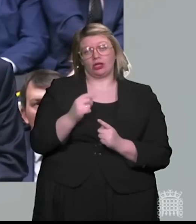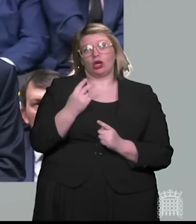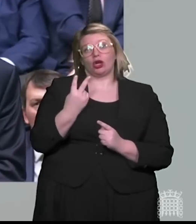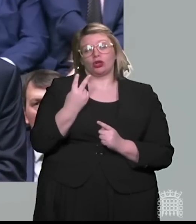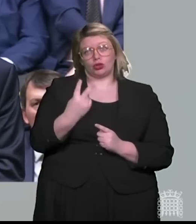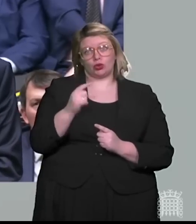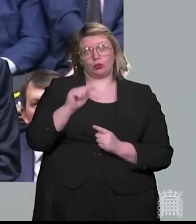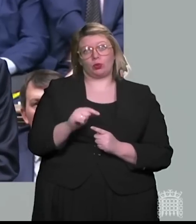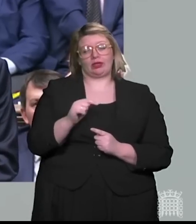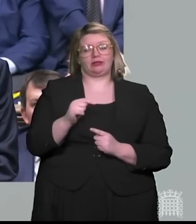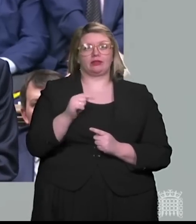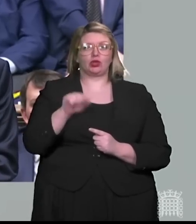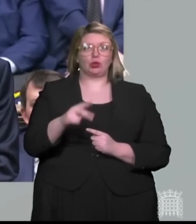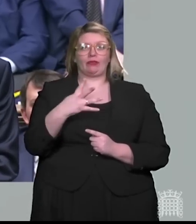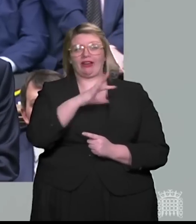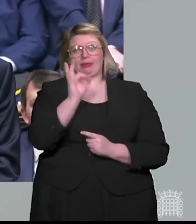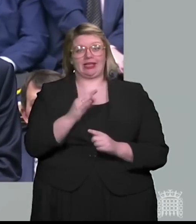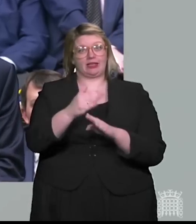2025. We were the first